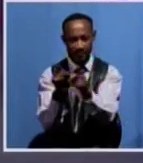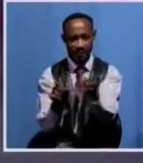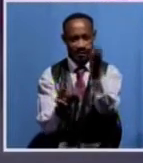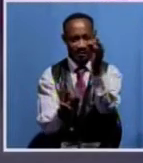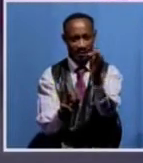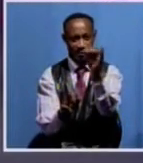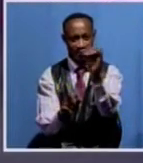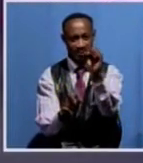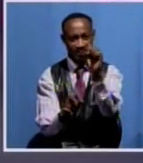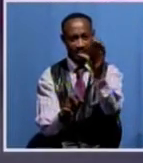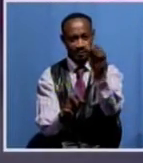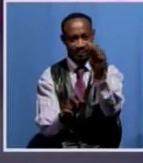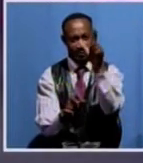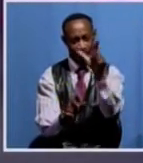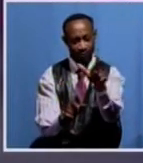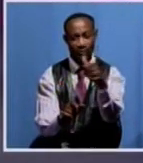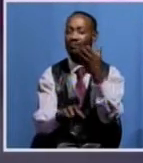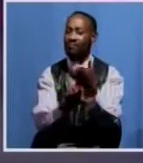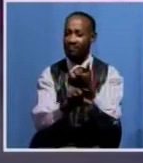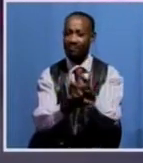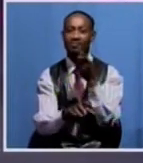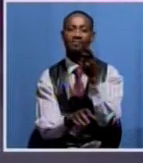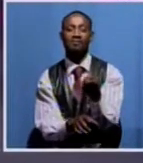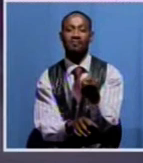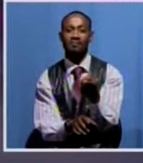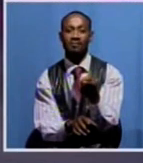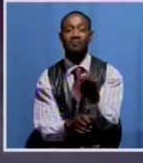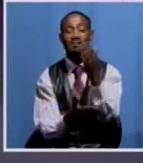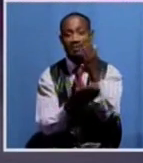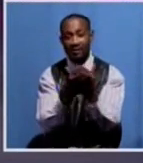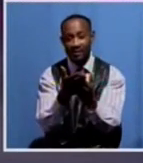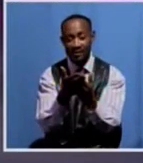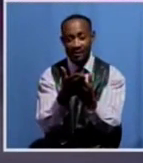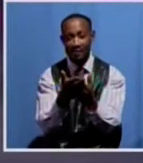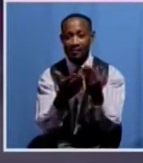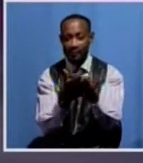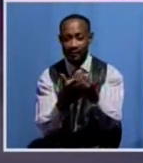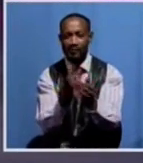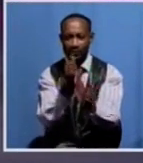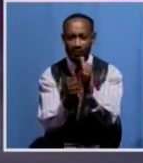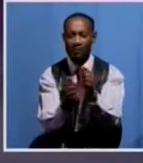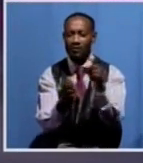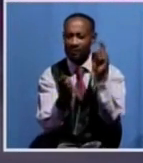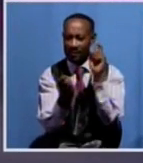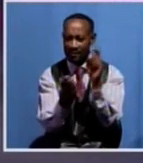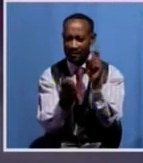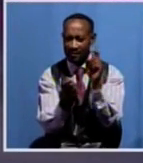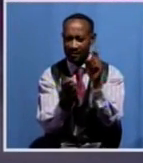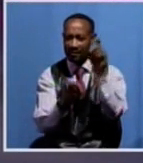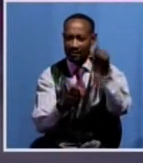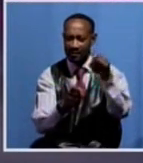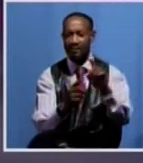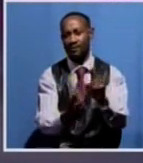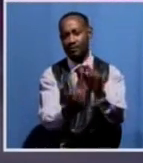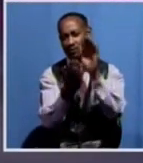constrained, meaning that there are certain non-discretionary obligations that we have to meet, which are taking up a great